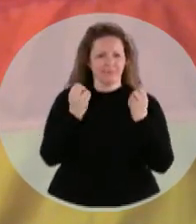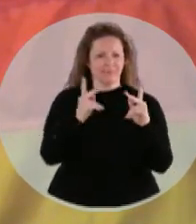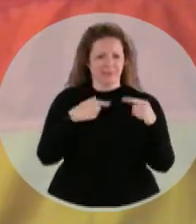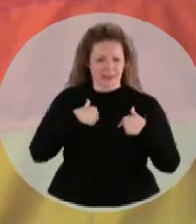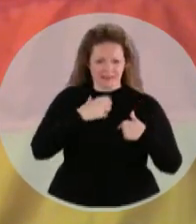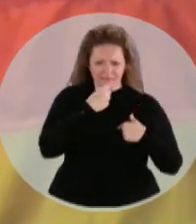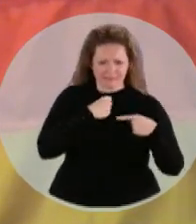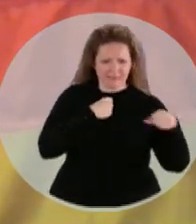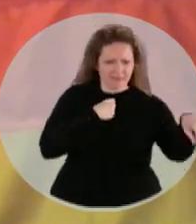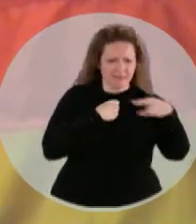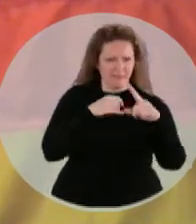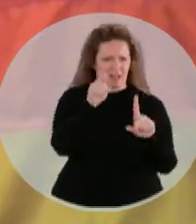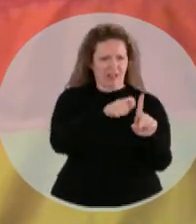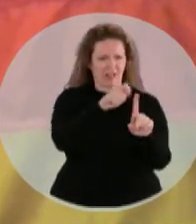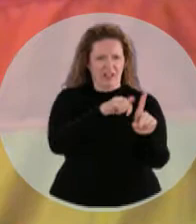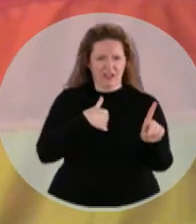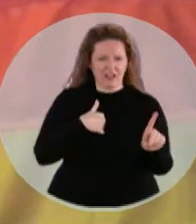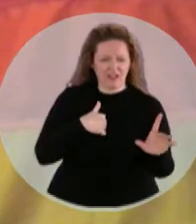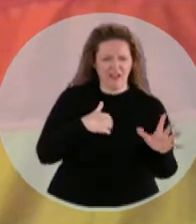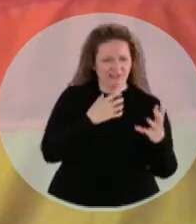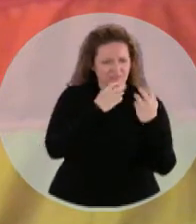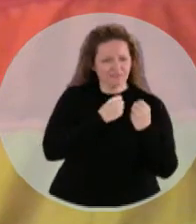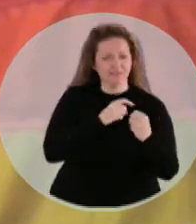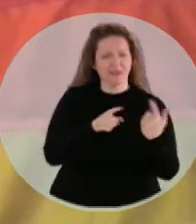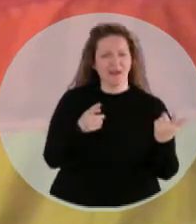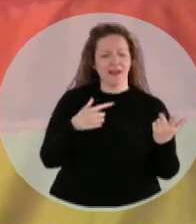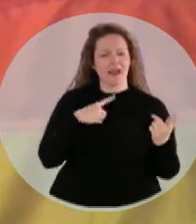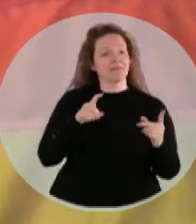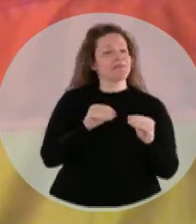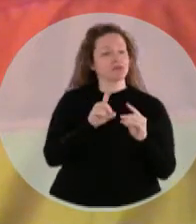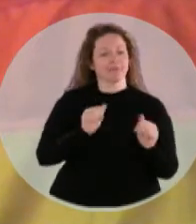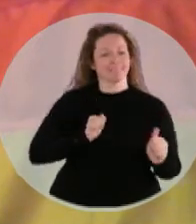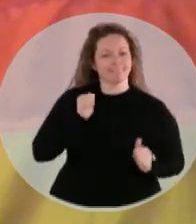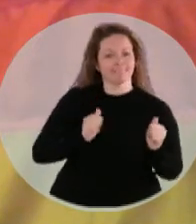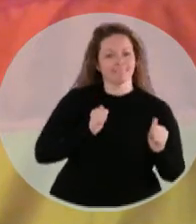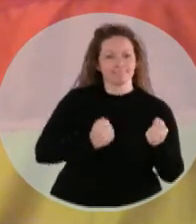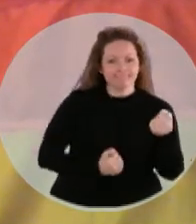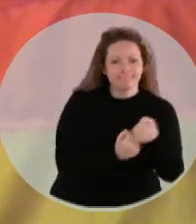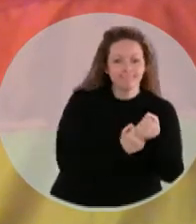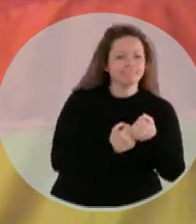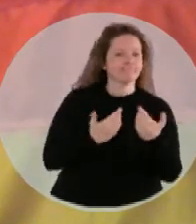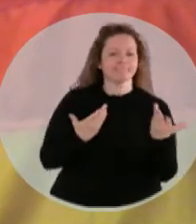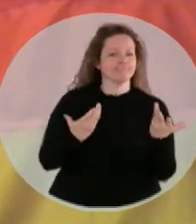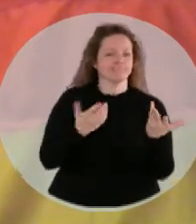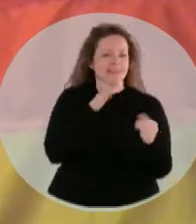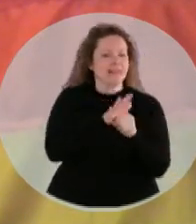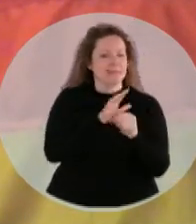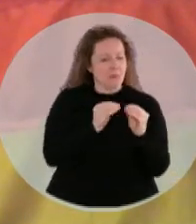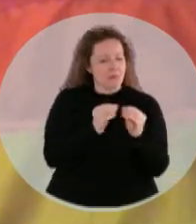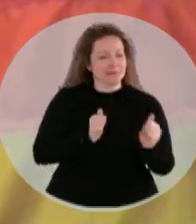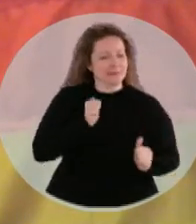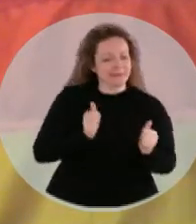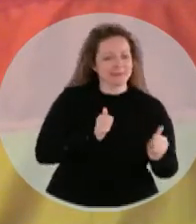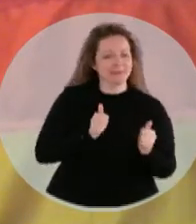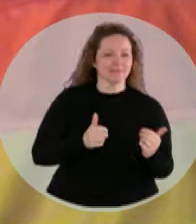a lot of people who feel the same way as I do, that care for those who are bullied,